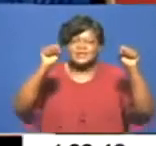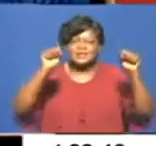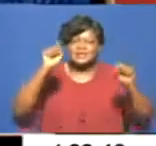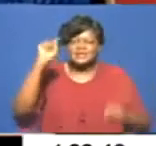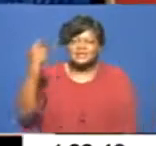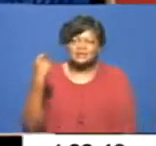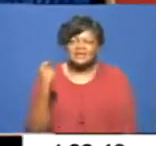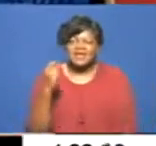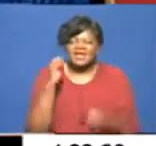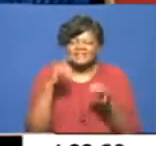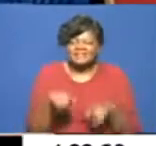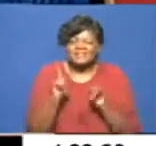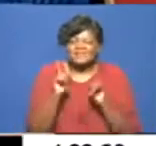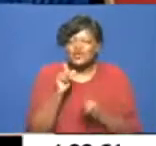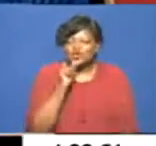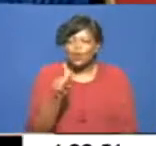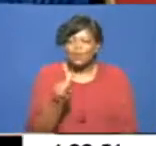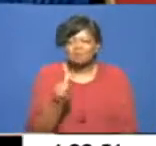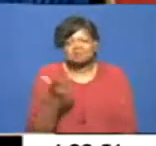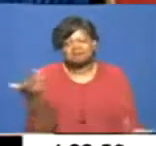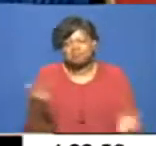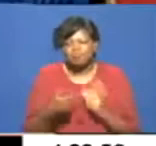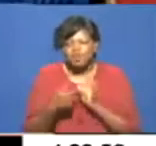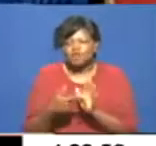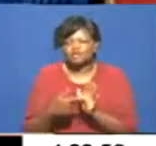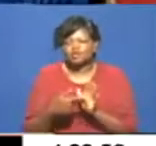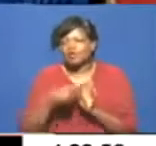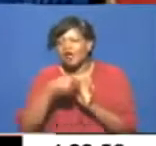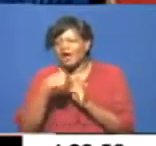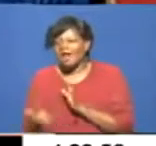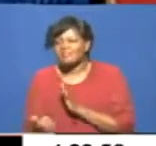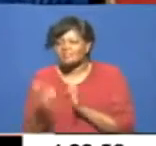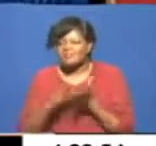Na kama hata gombea, atatuonyesha mwelekeo mahali tunae.